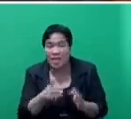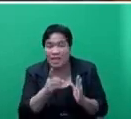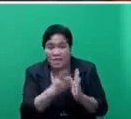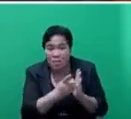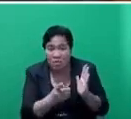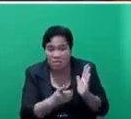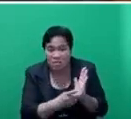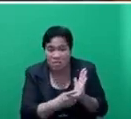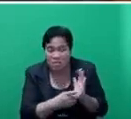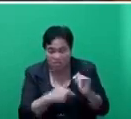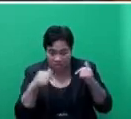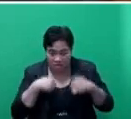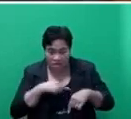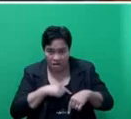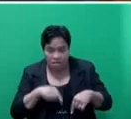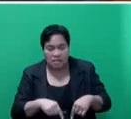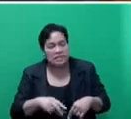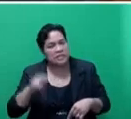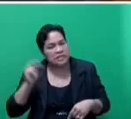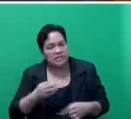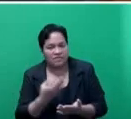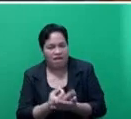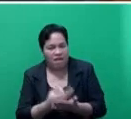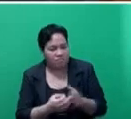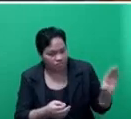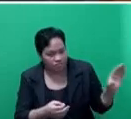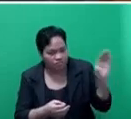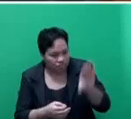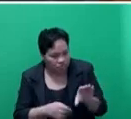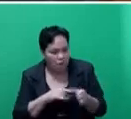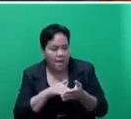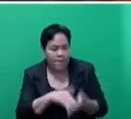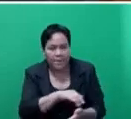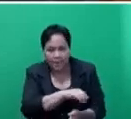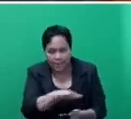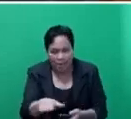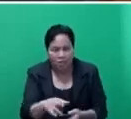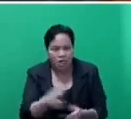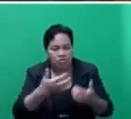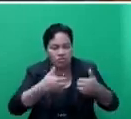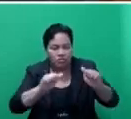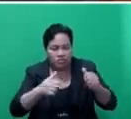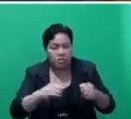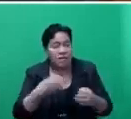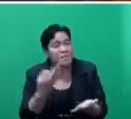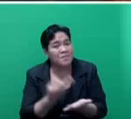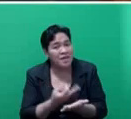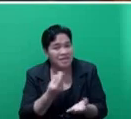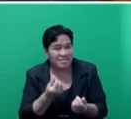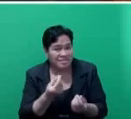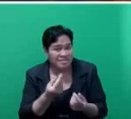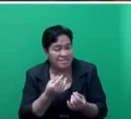parties require financial resources to perform their functions. Money is the